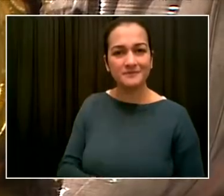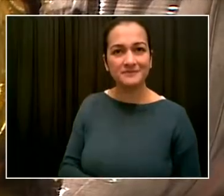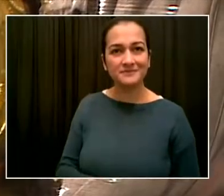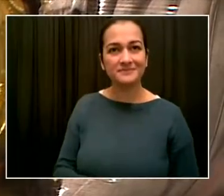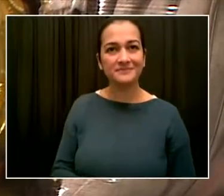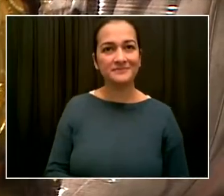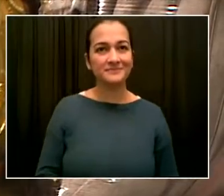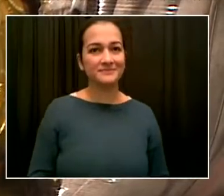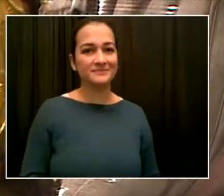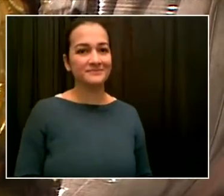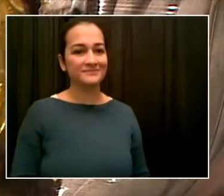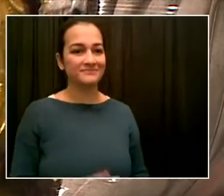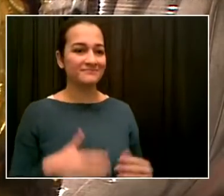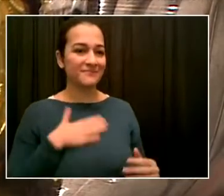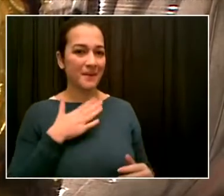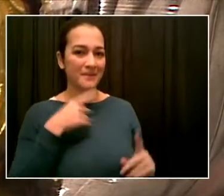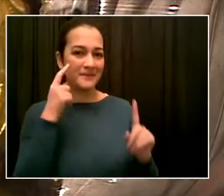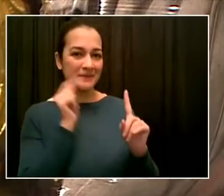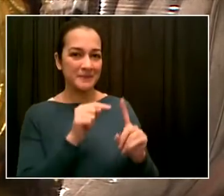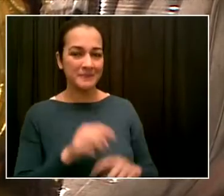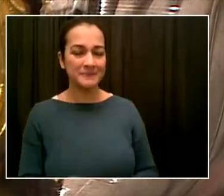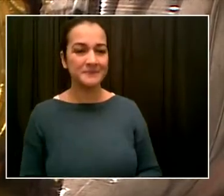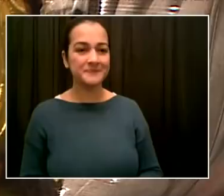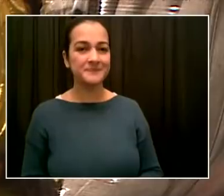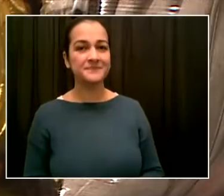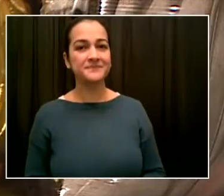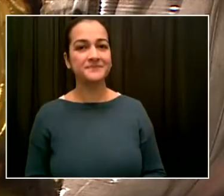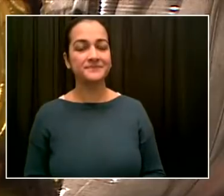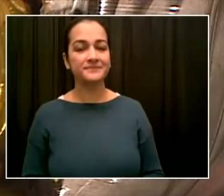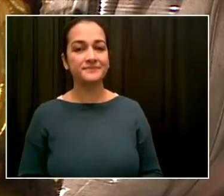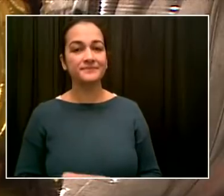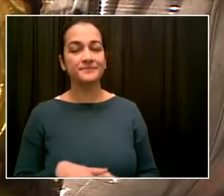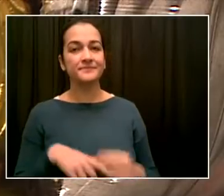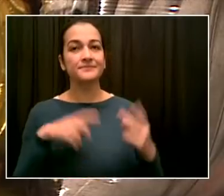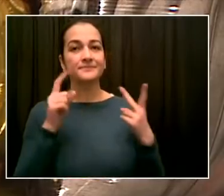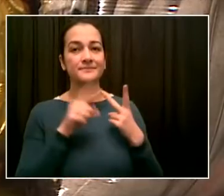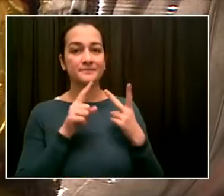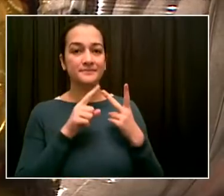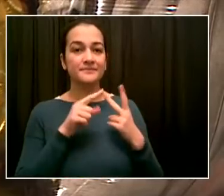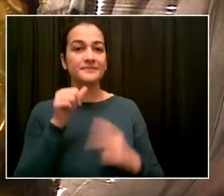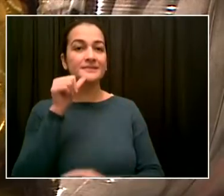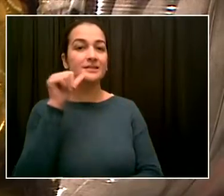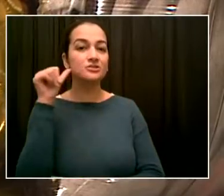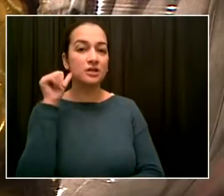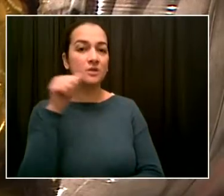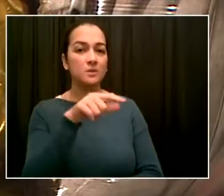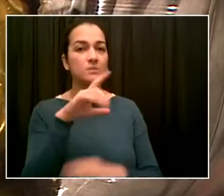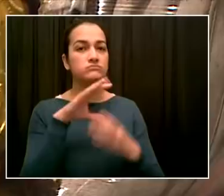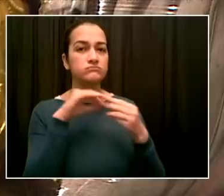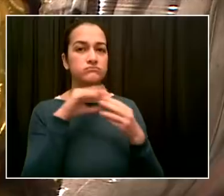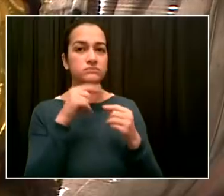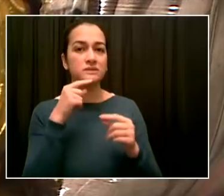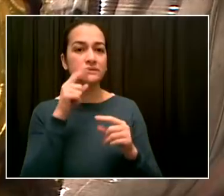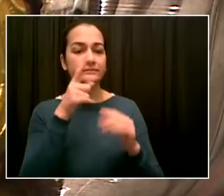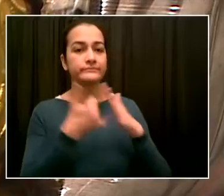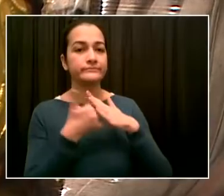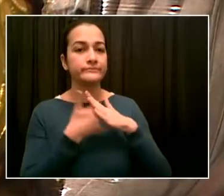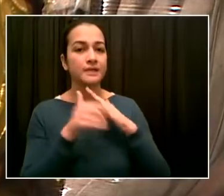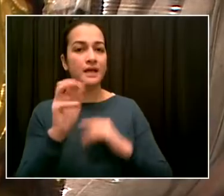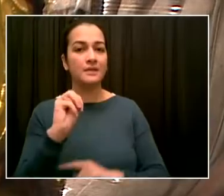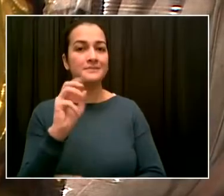MTA yesterday, saying that the workforce should get vaccinated. I just wanted to read you Governor Hochul's response, which